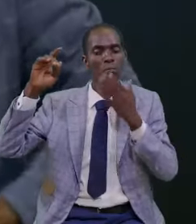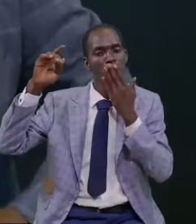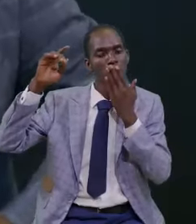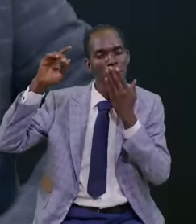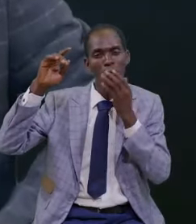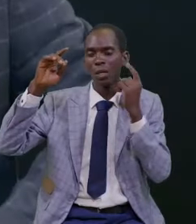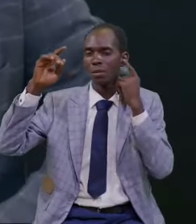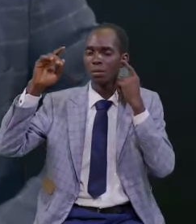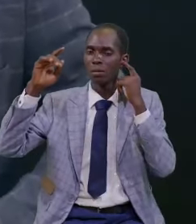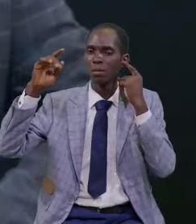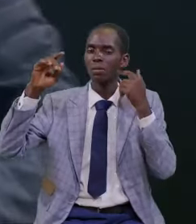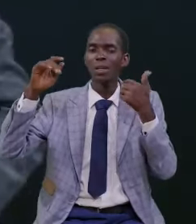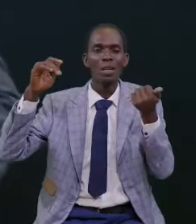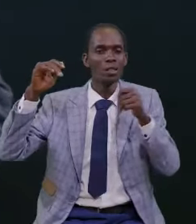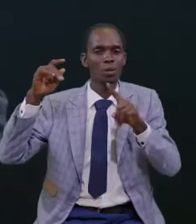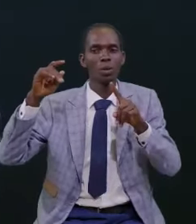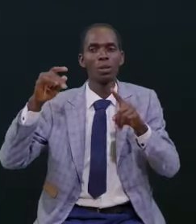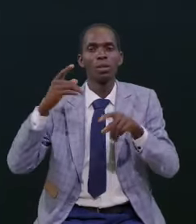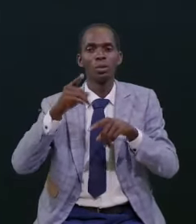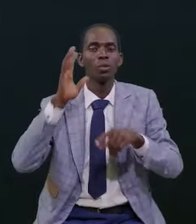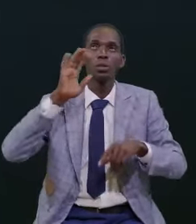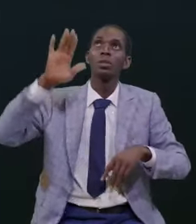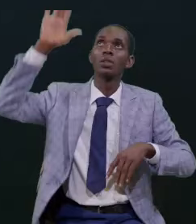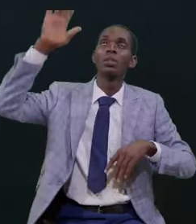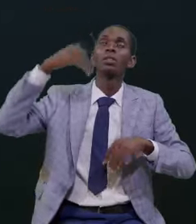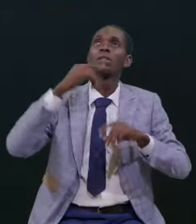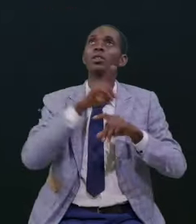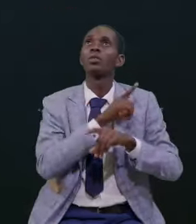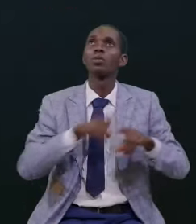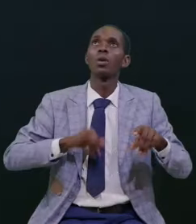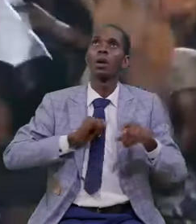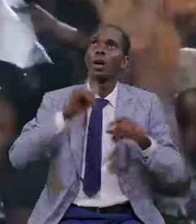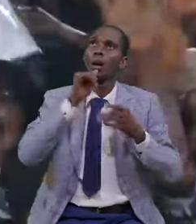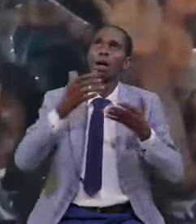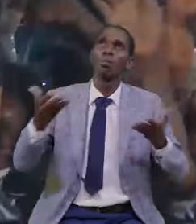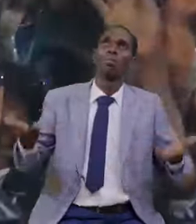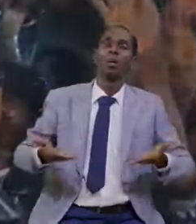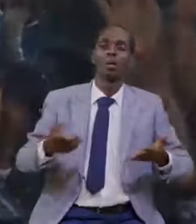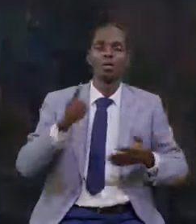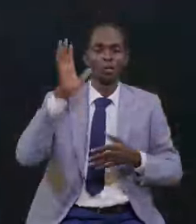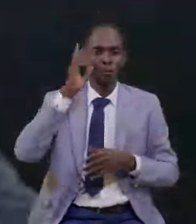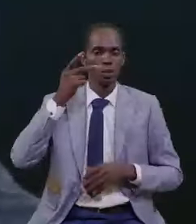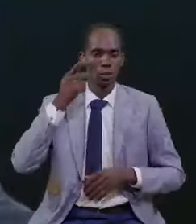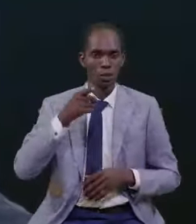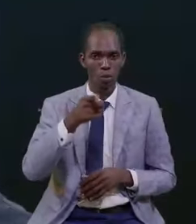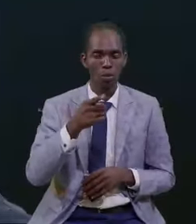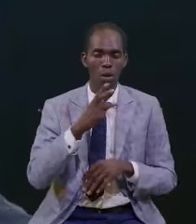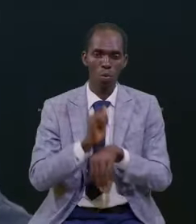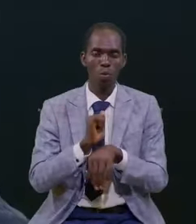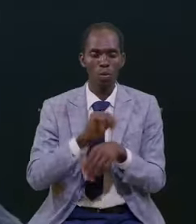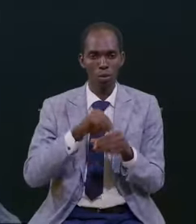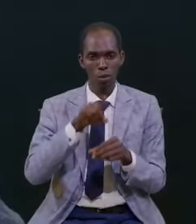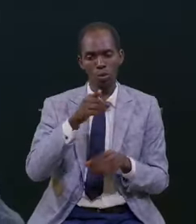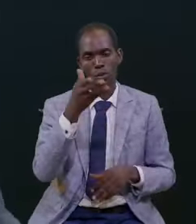am here. The Lord will see you and walk there. And after the final amen, you check